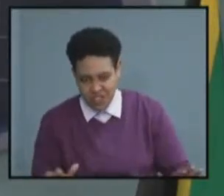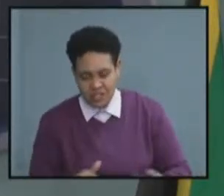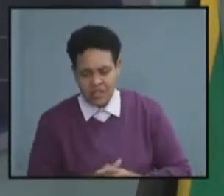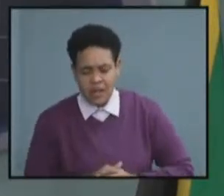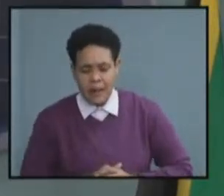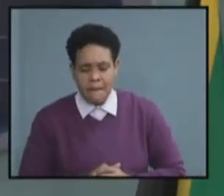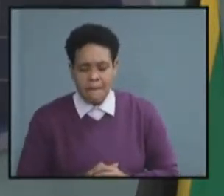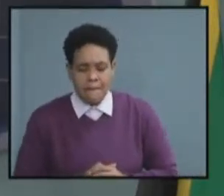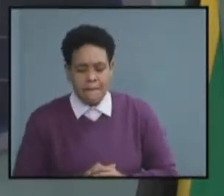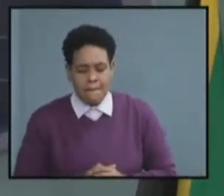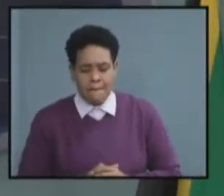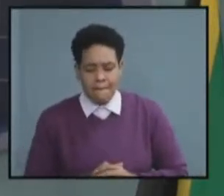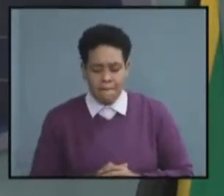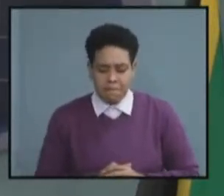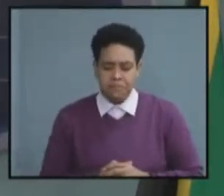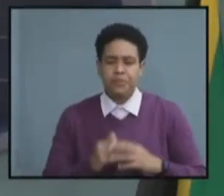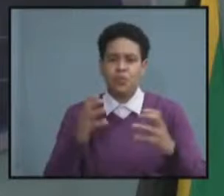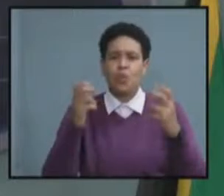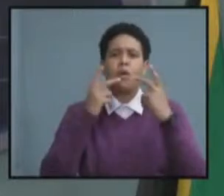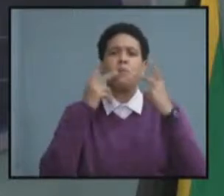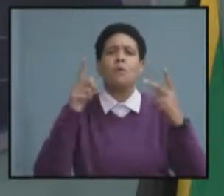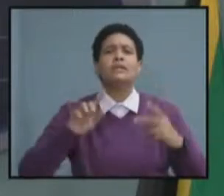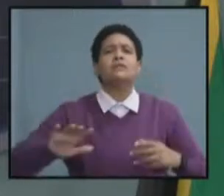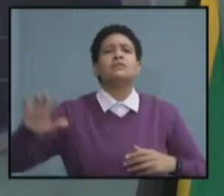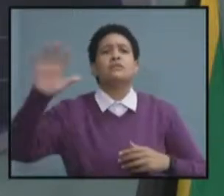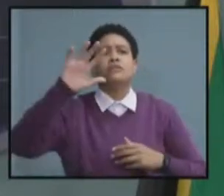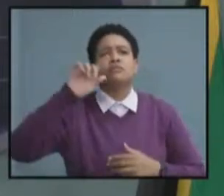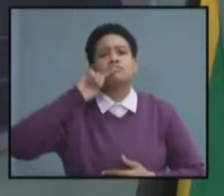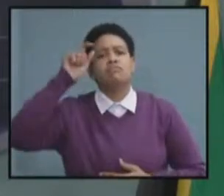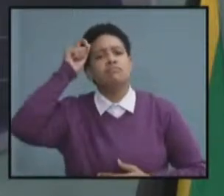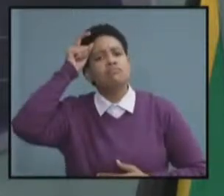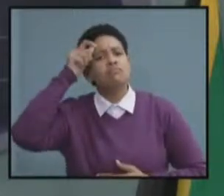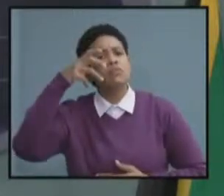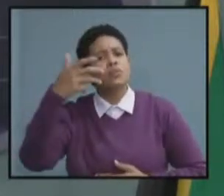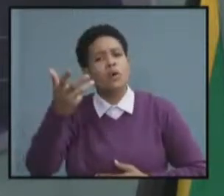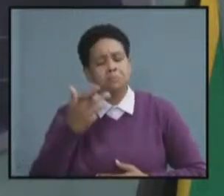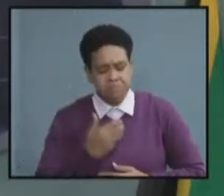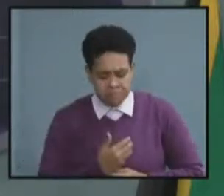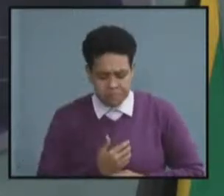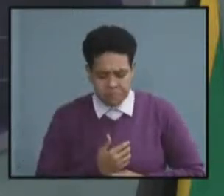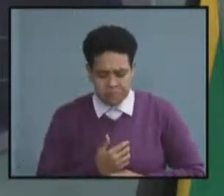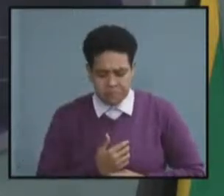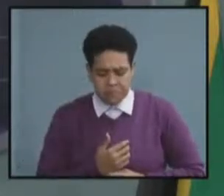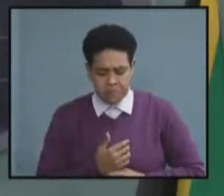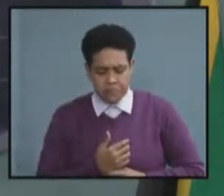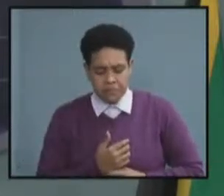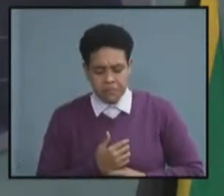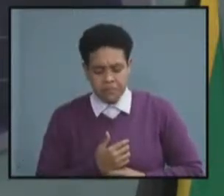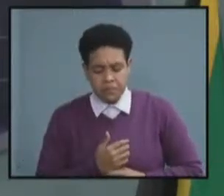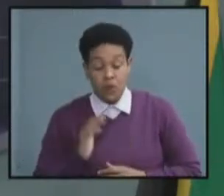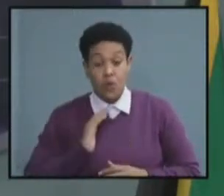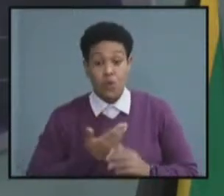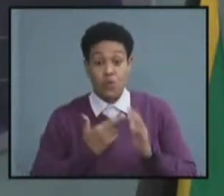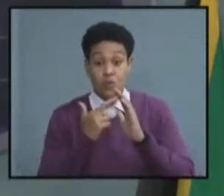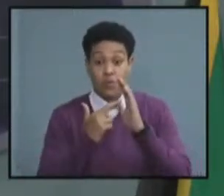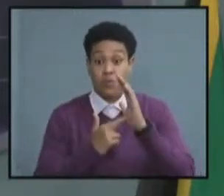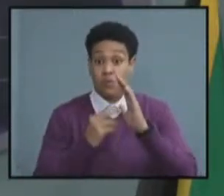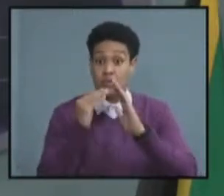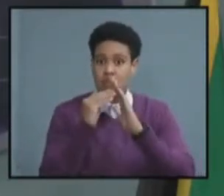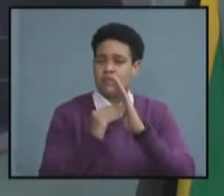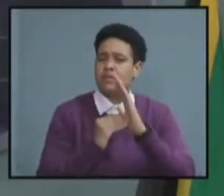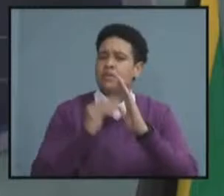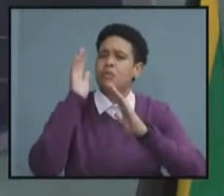I want the public to clearly understand that our measures